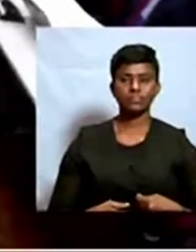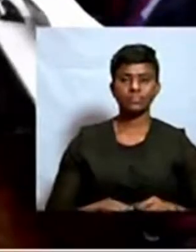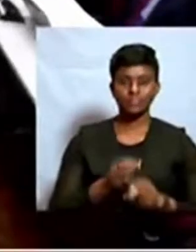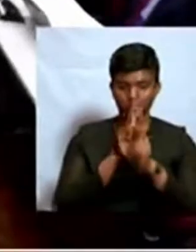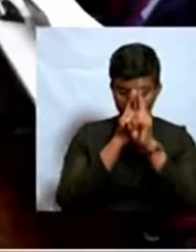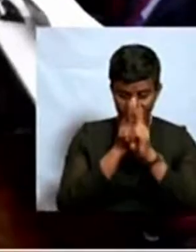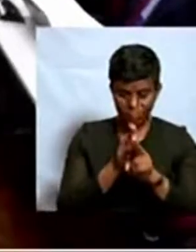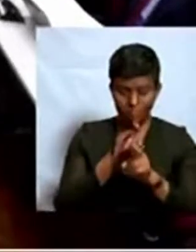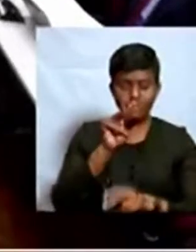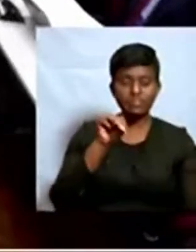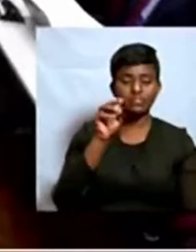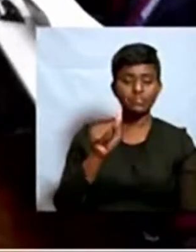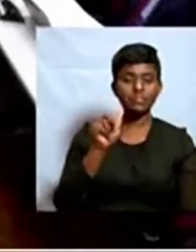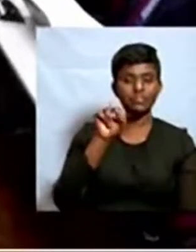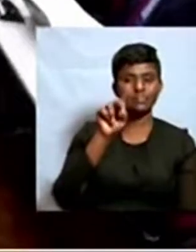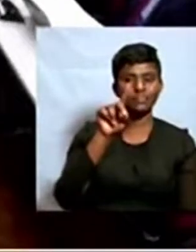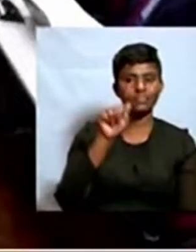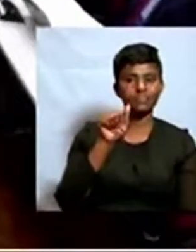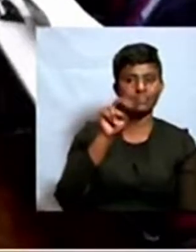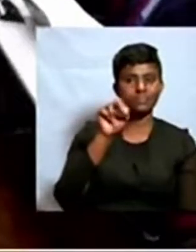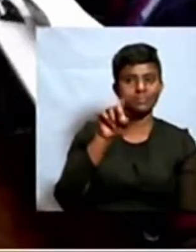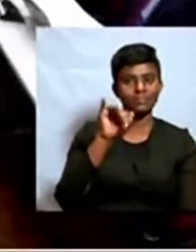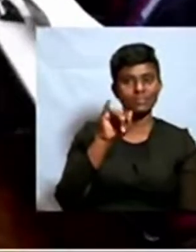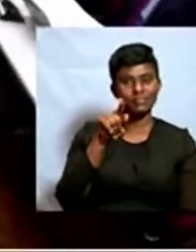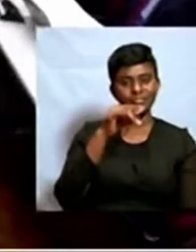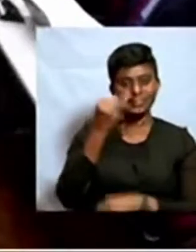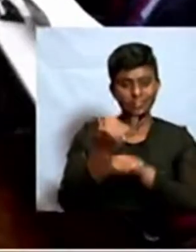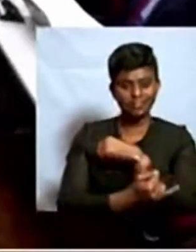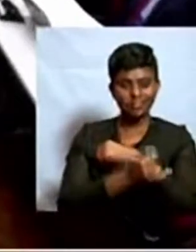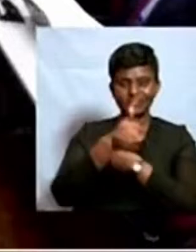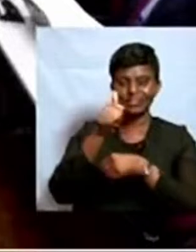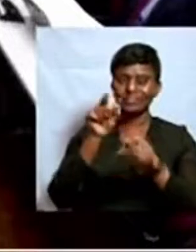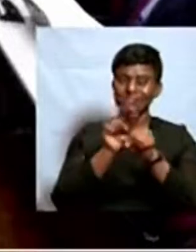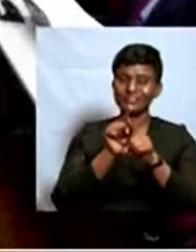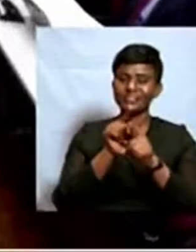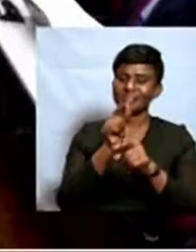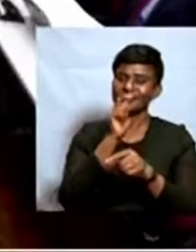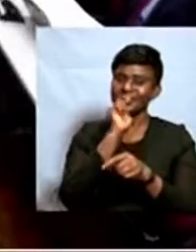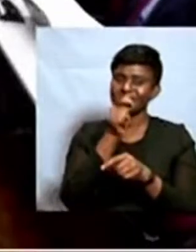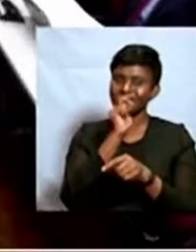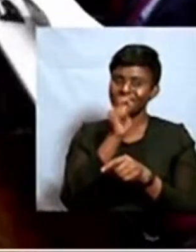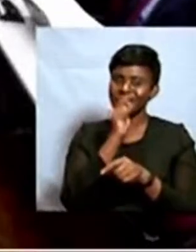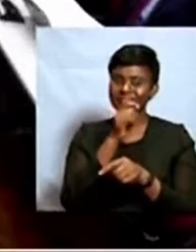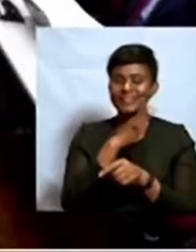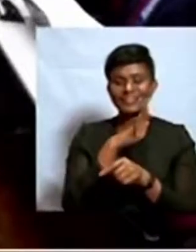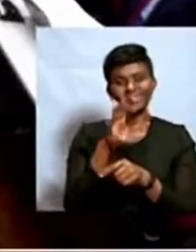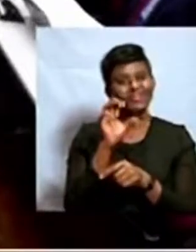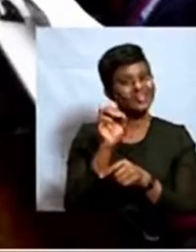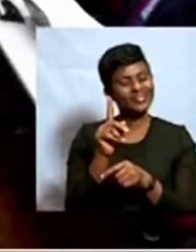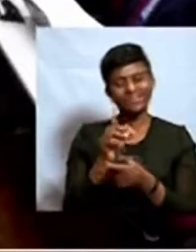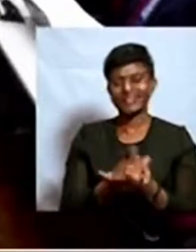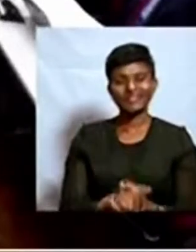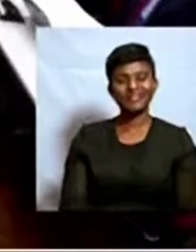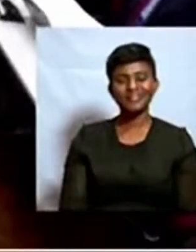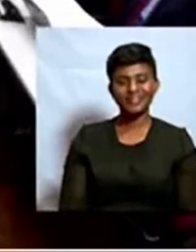Honorable Mandandi, you may proceed to introduce yourself, even off mic, it's okay.